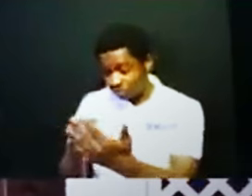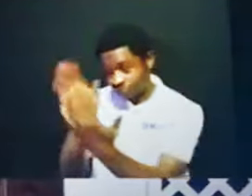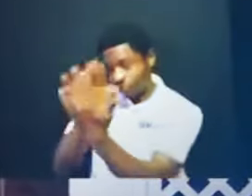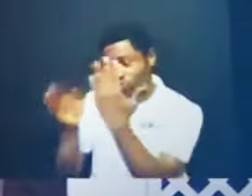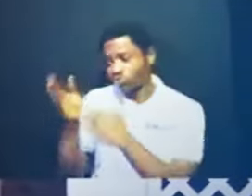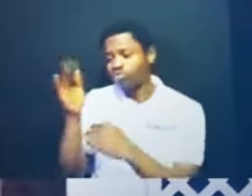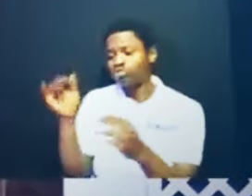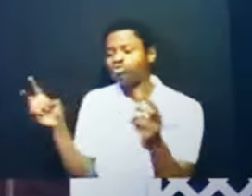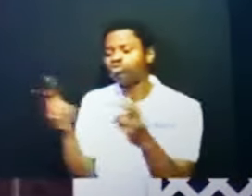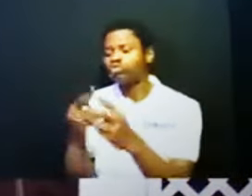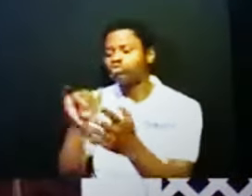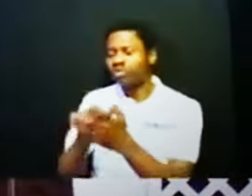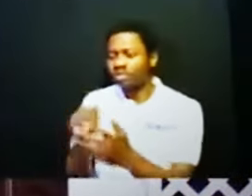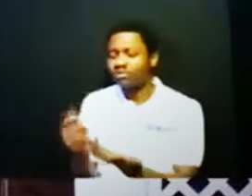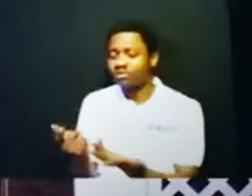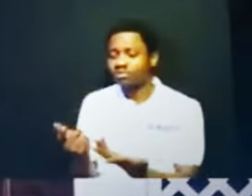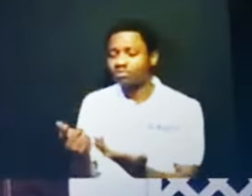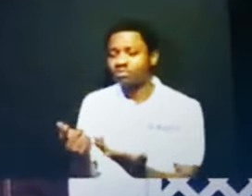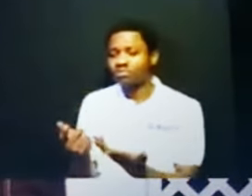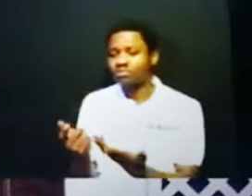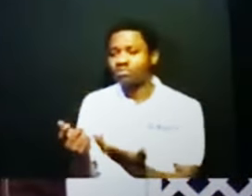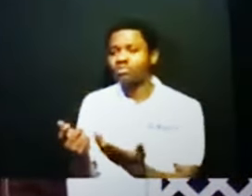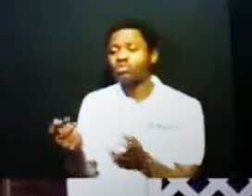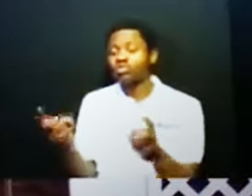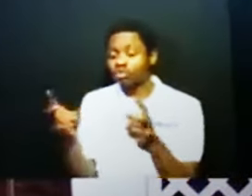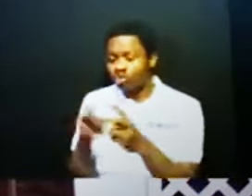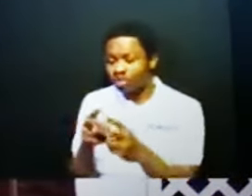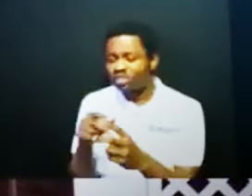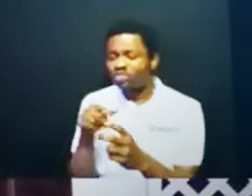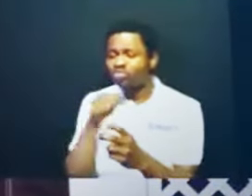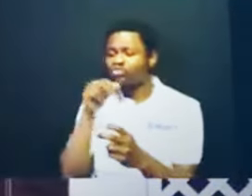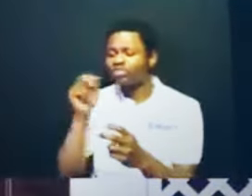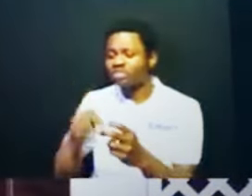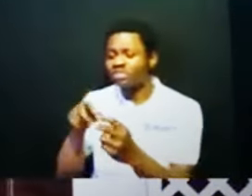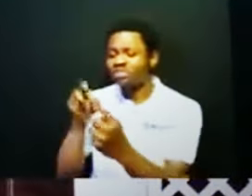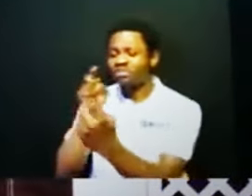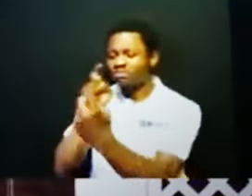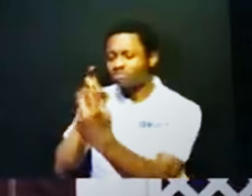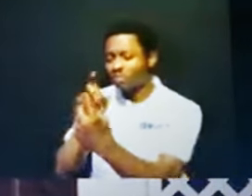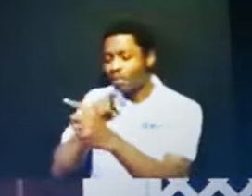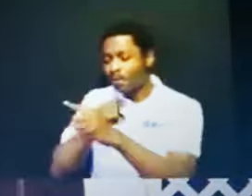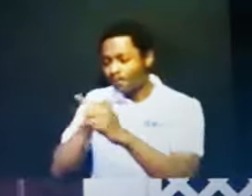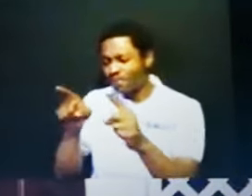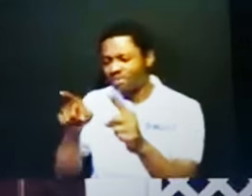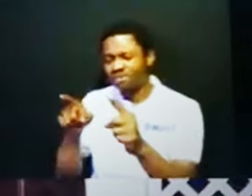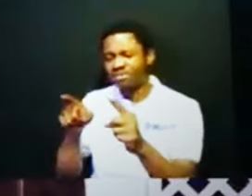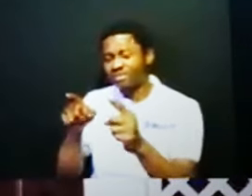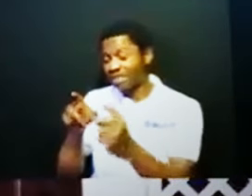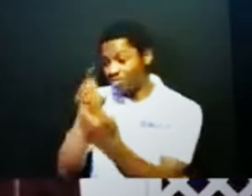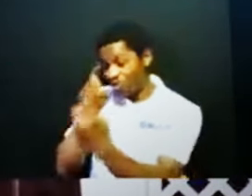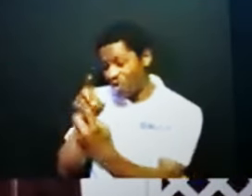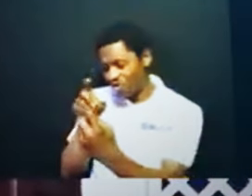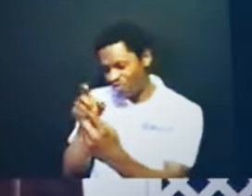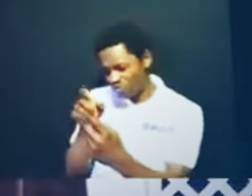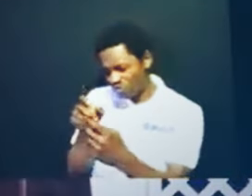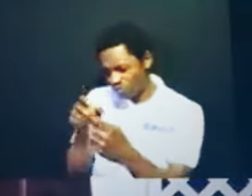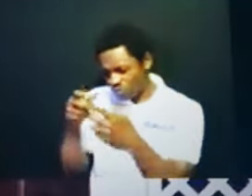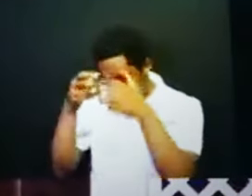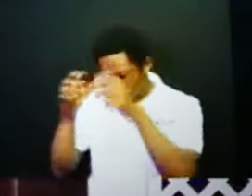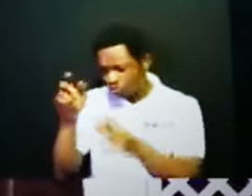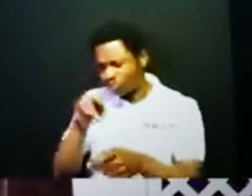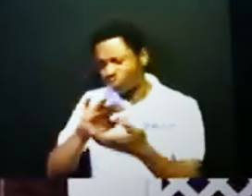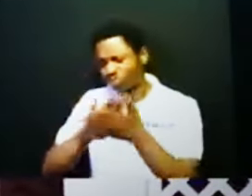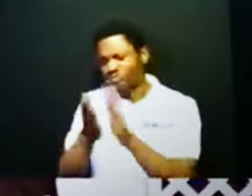kwa." And I say, "When cha onu kwa enye mashi ne mum edani etie for no